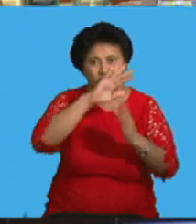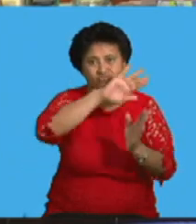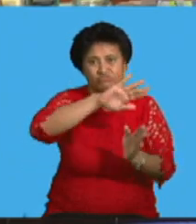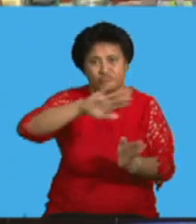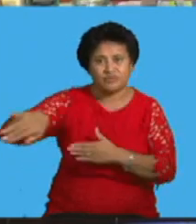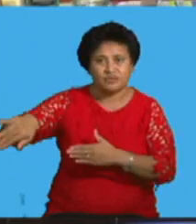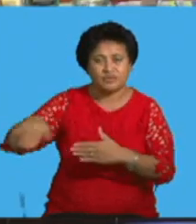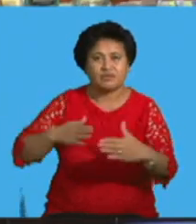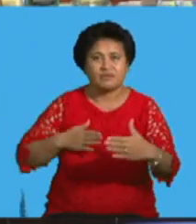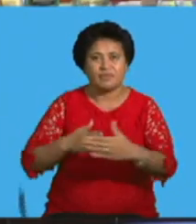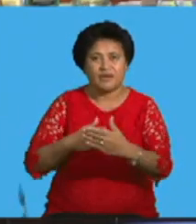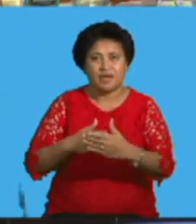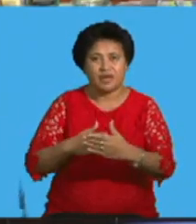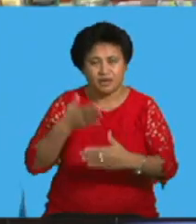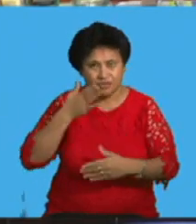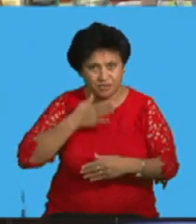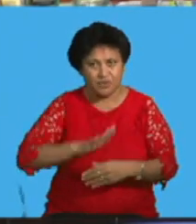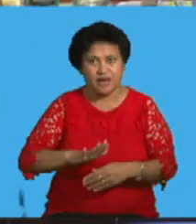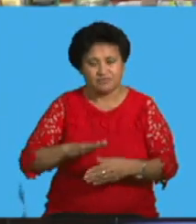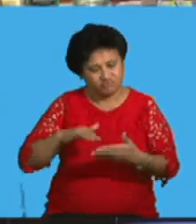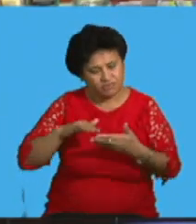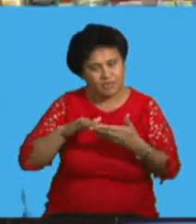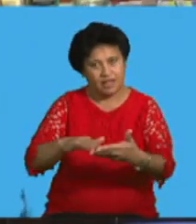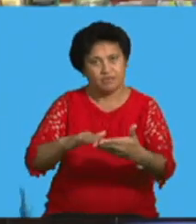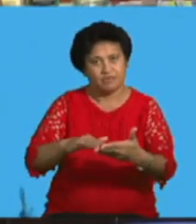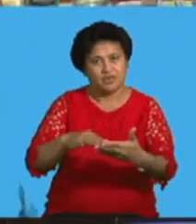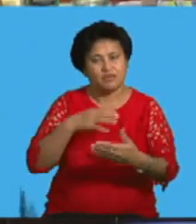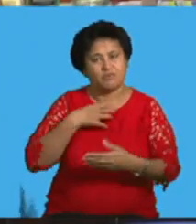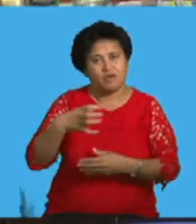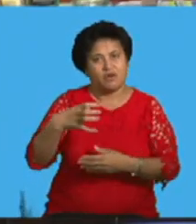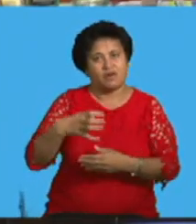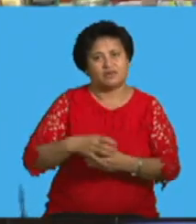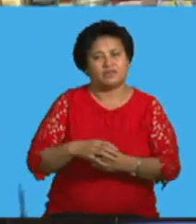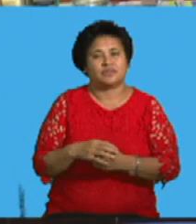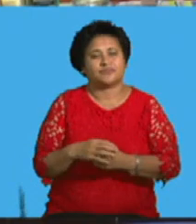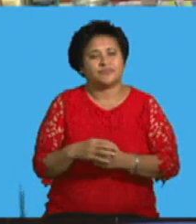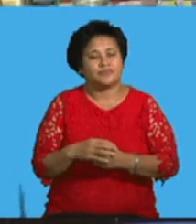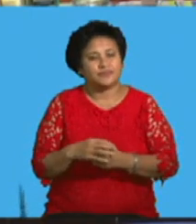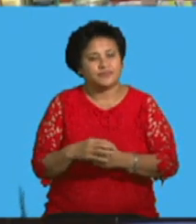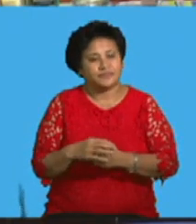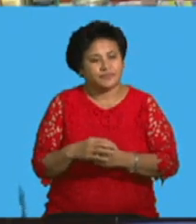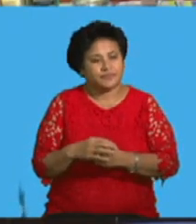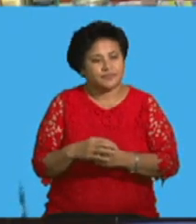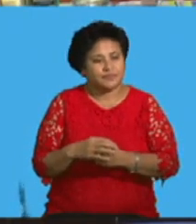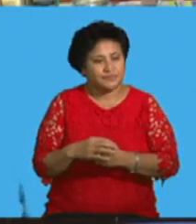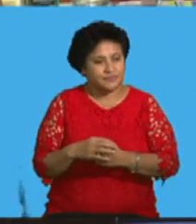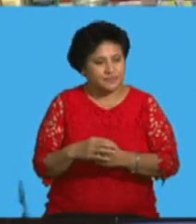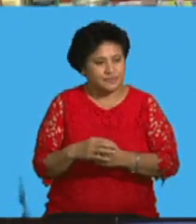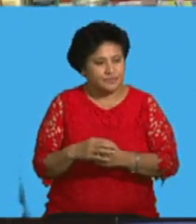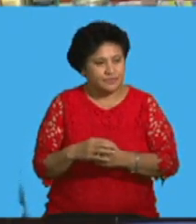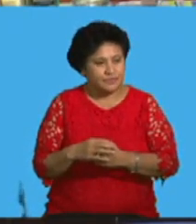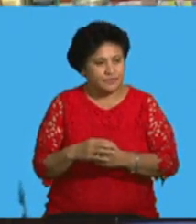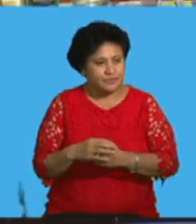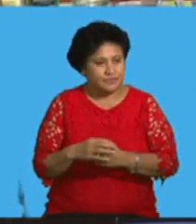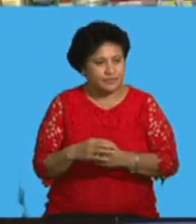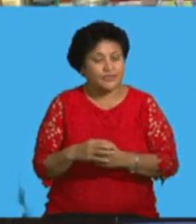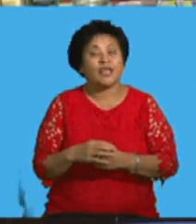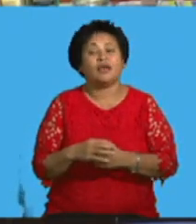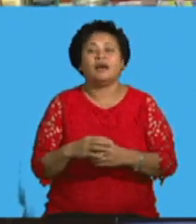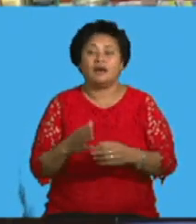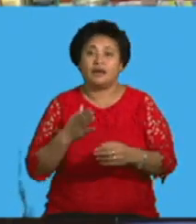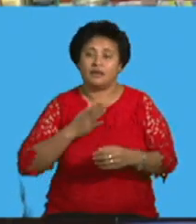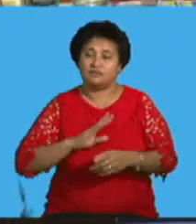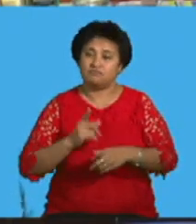businesses and help them grow further. Honorable Speaker, let me speak